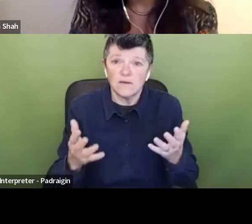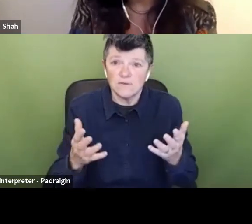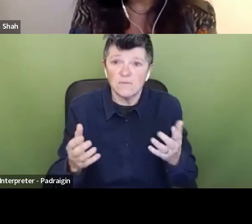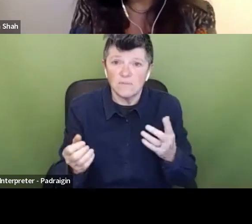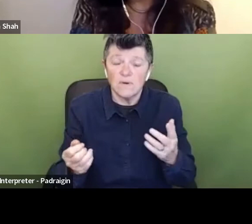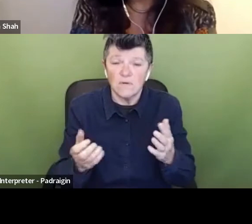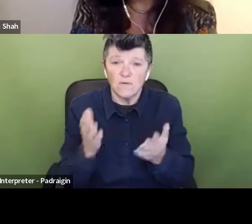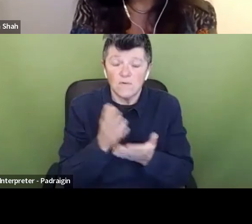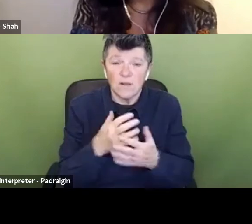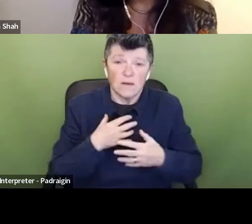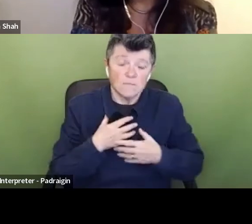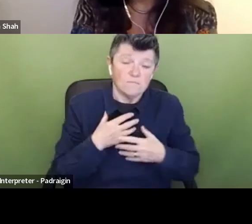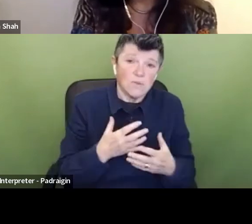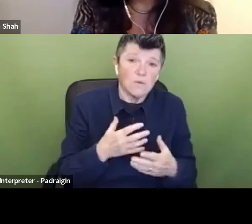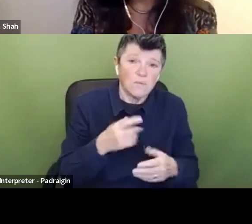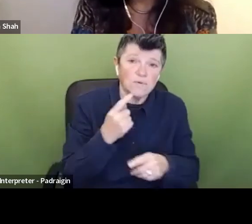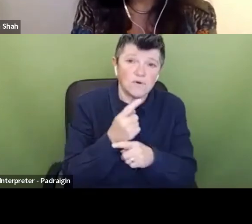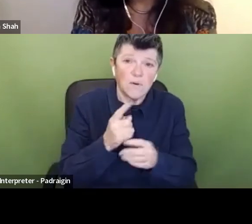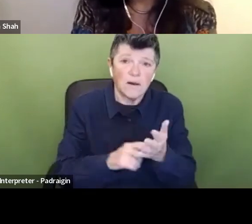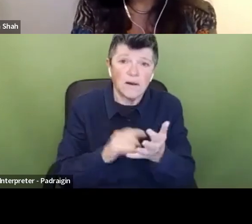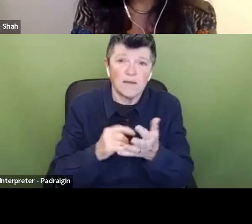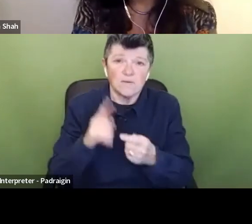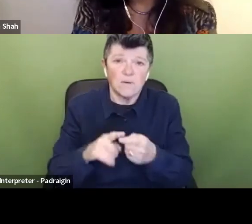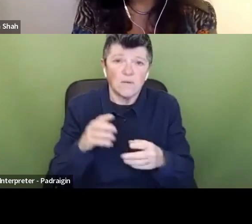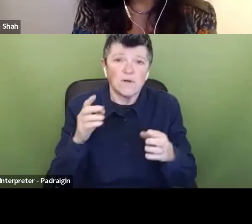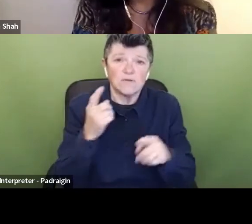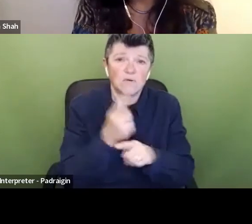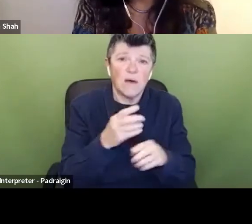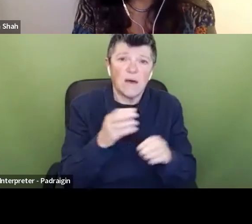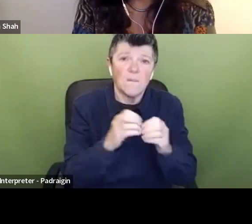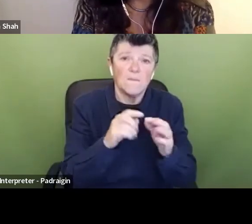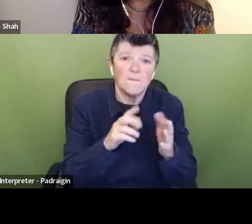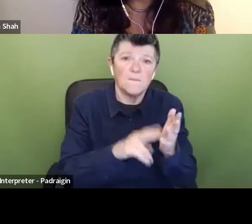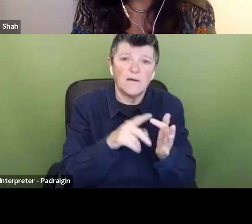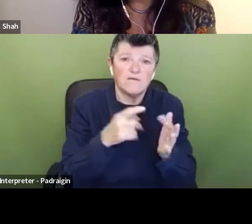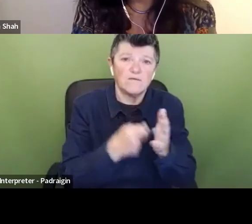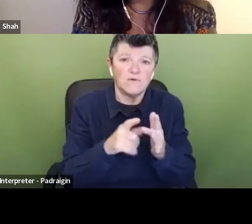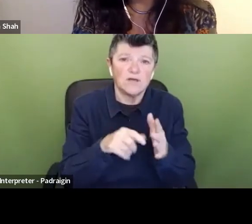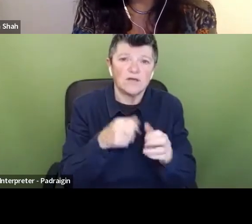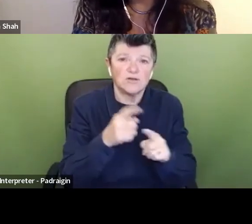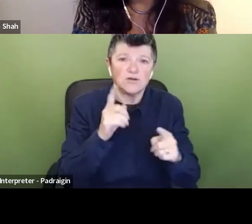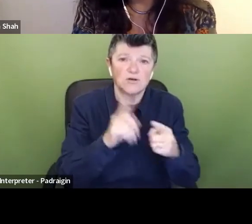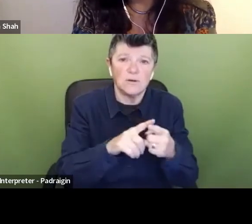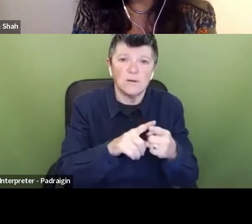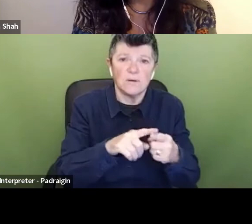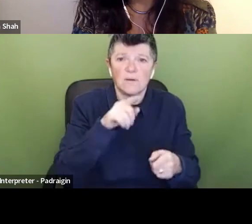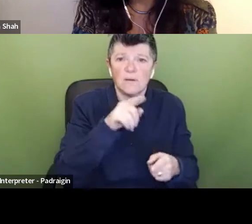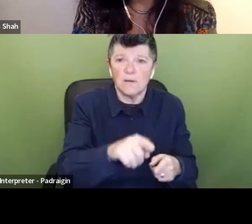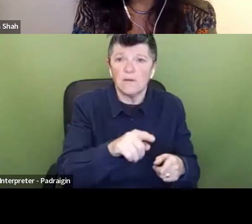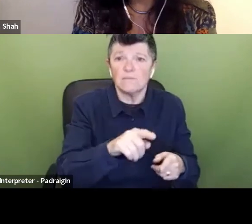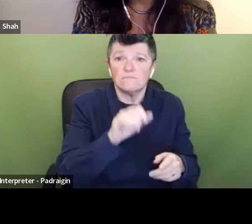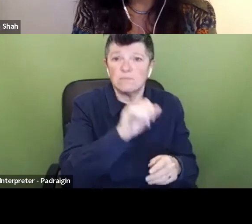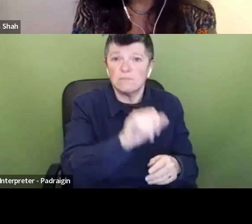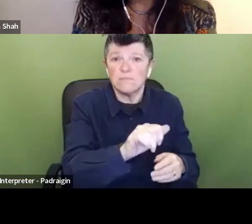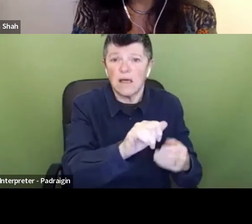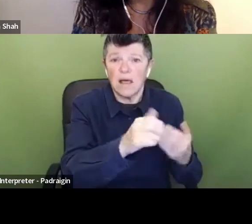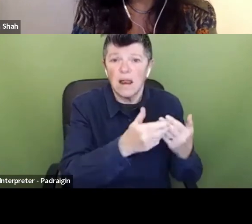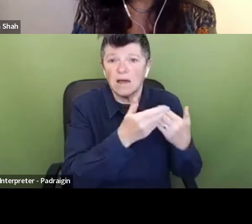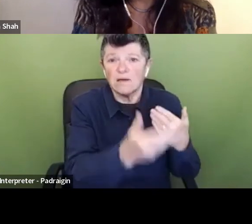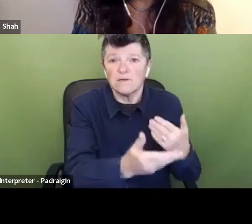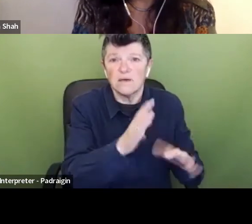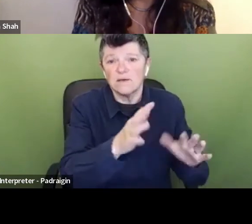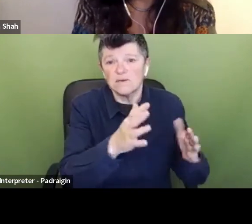at the LSE and we talk about Beveridge, because in a sense, Beveridge's legacy is actually quite partial. So that's a kind